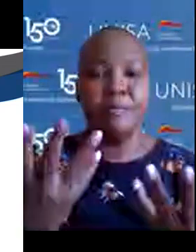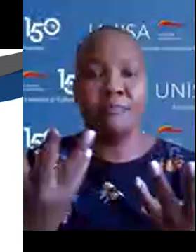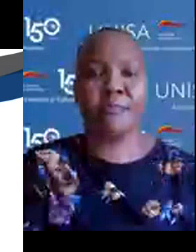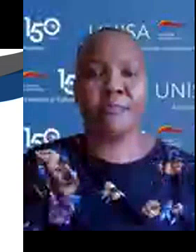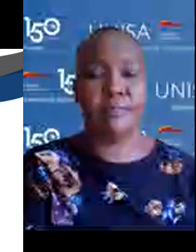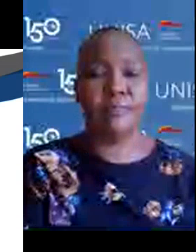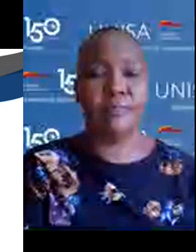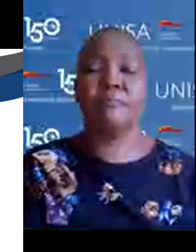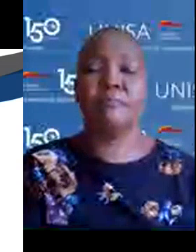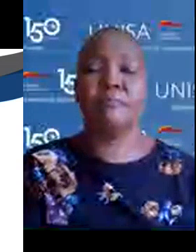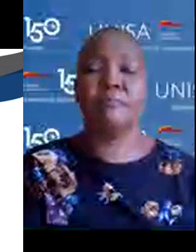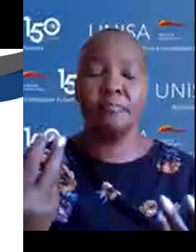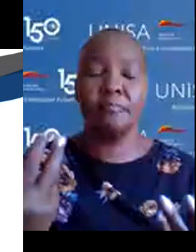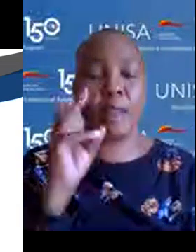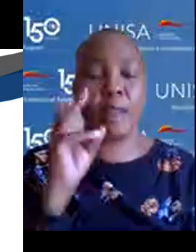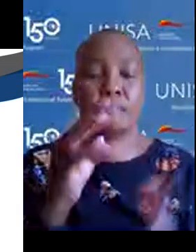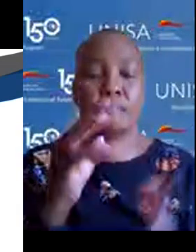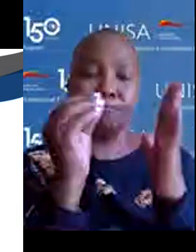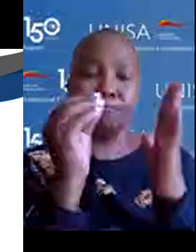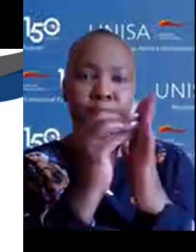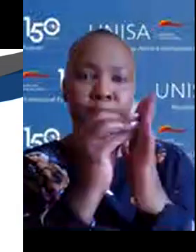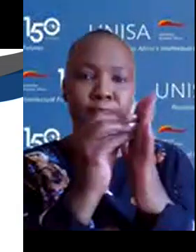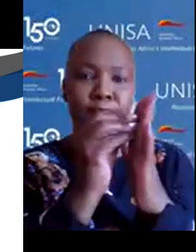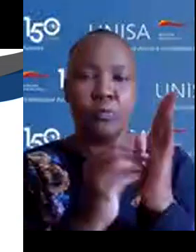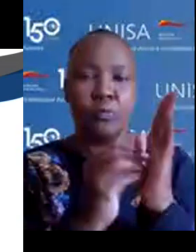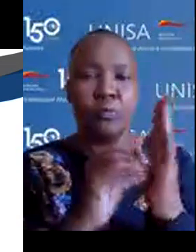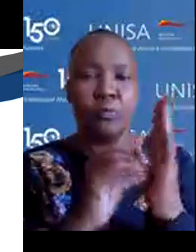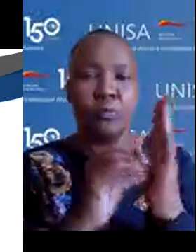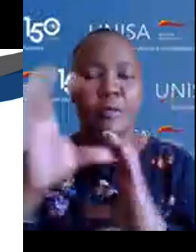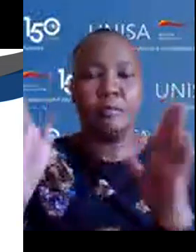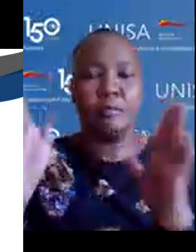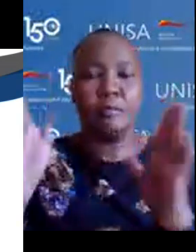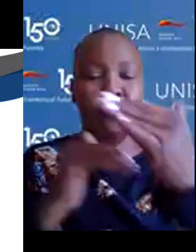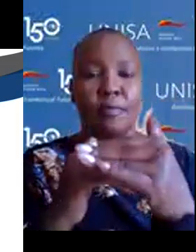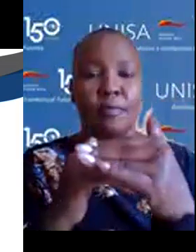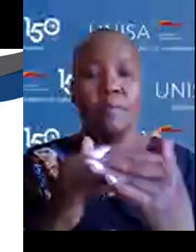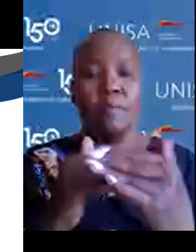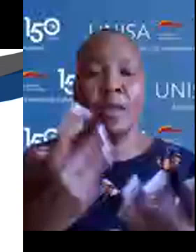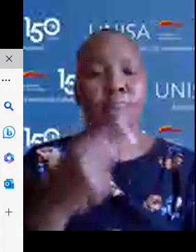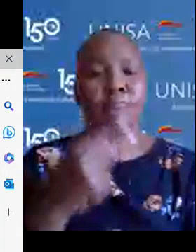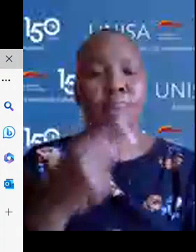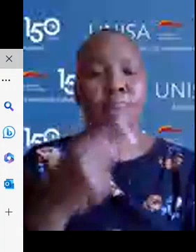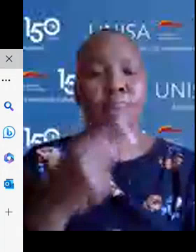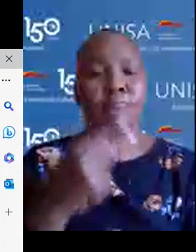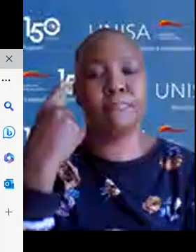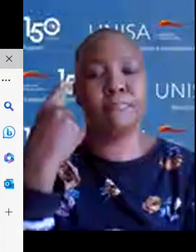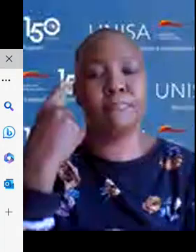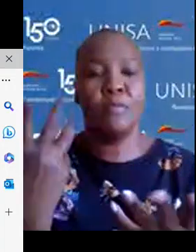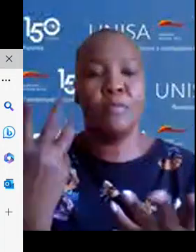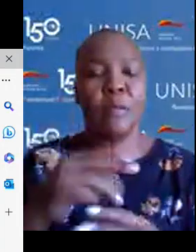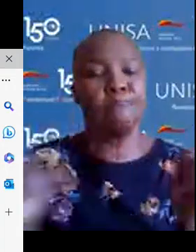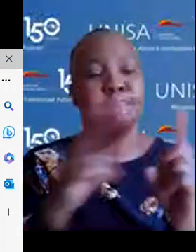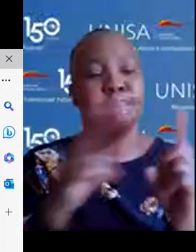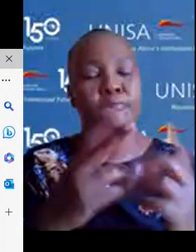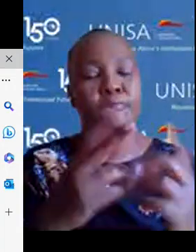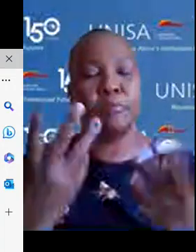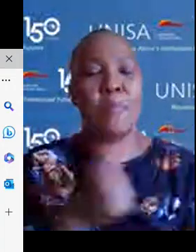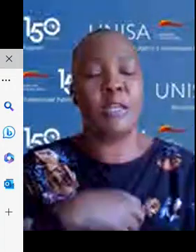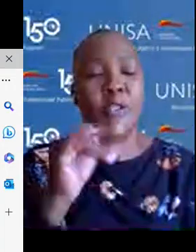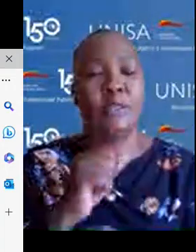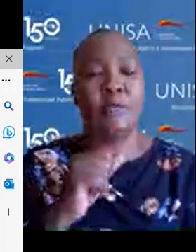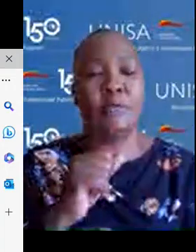Okay, so I will be posting in the chat. I think let's just quickly have a look. MyUnisa was down